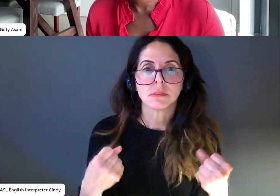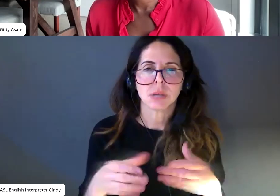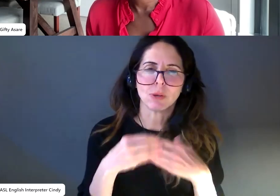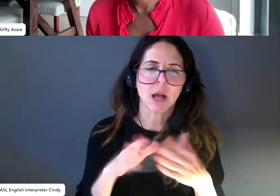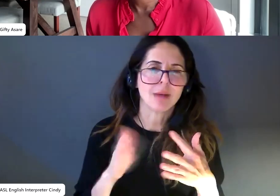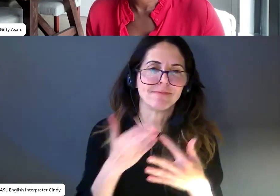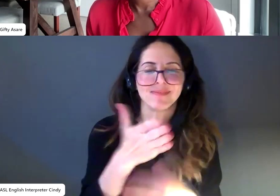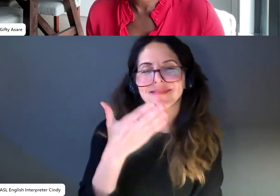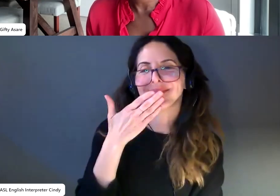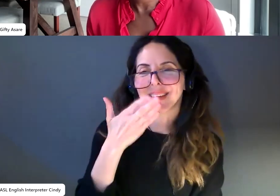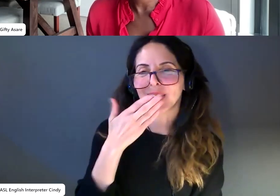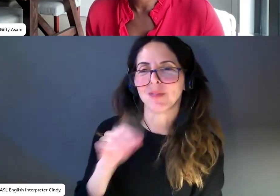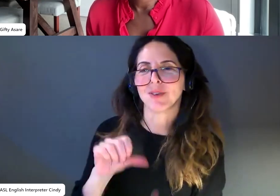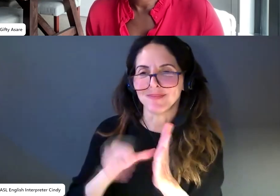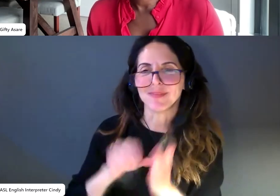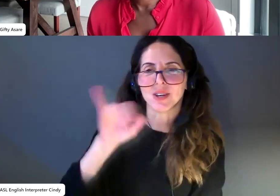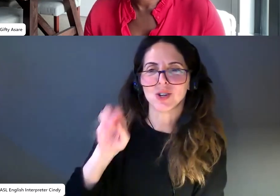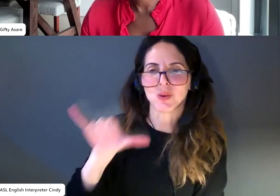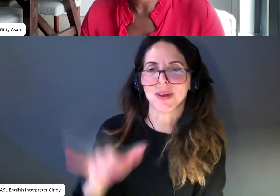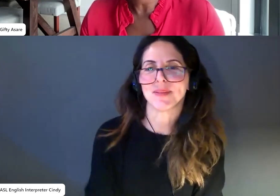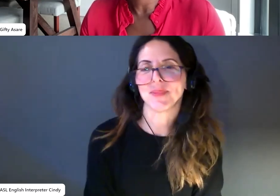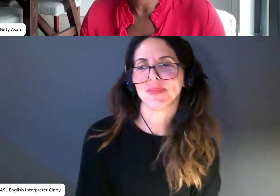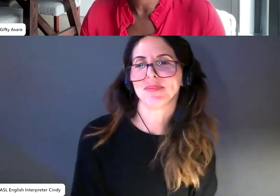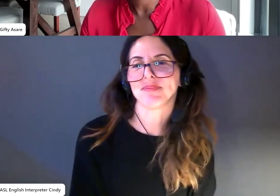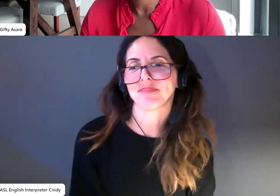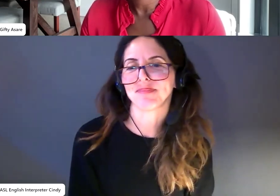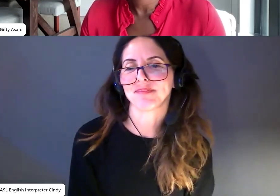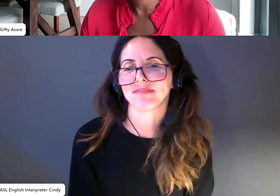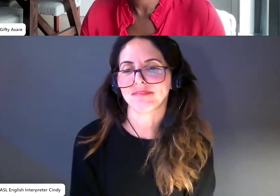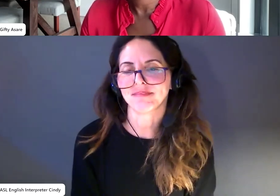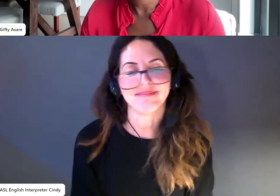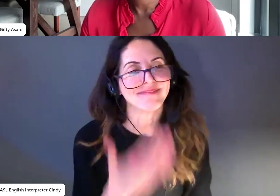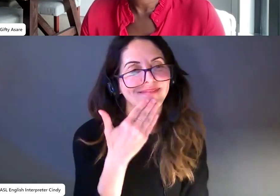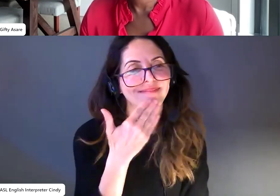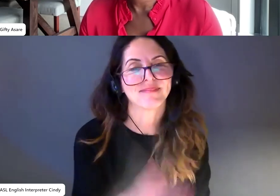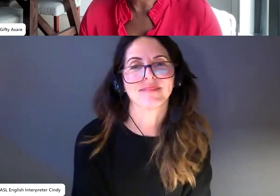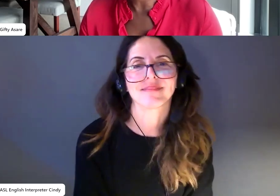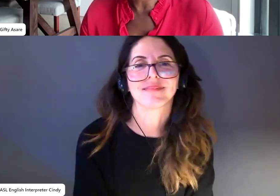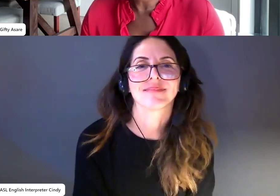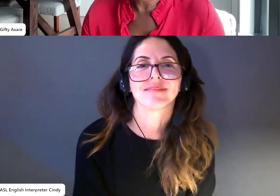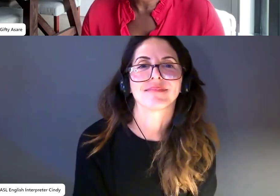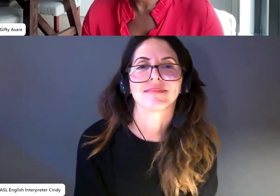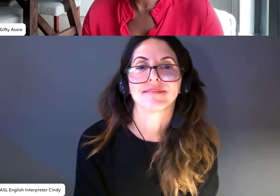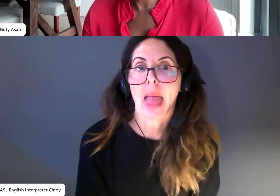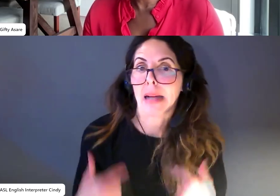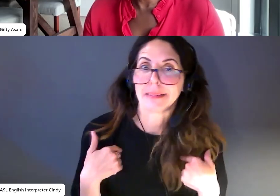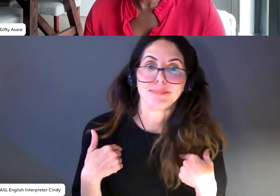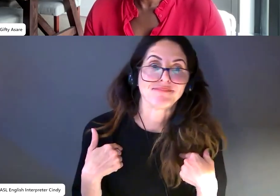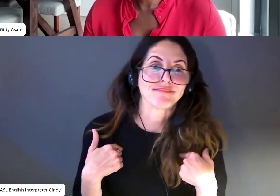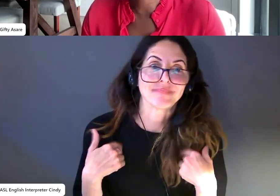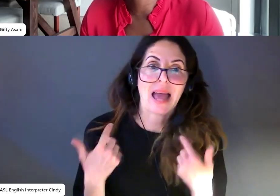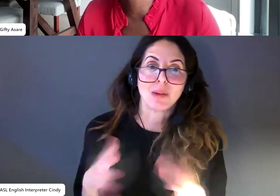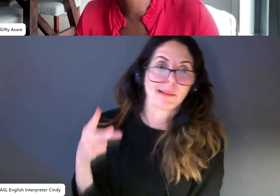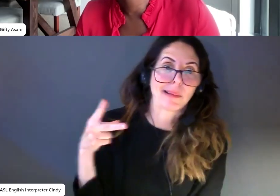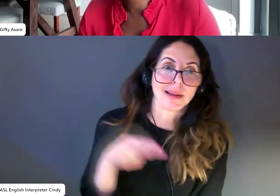you for highlighting that. That was really great. Thank you so much. I don't really want to cut this short because I